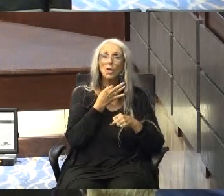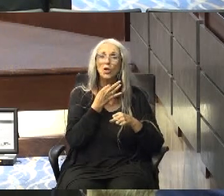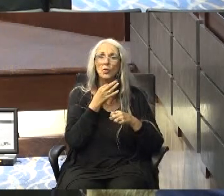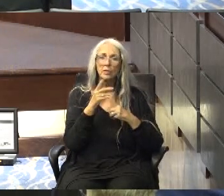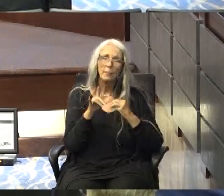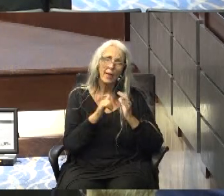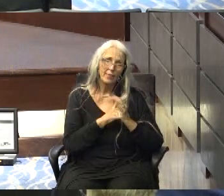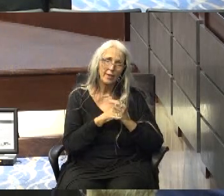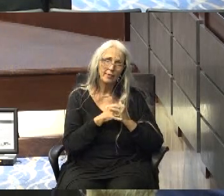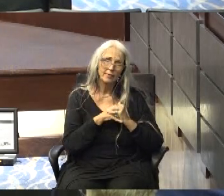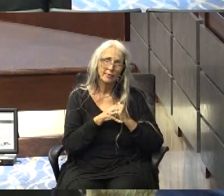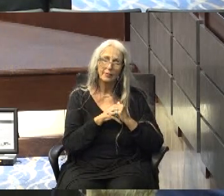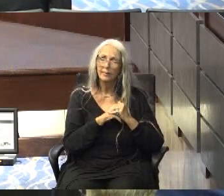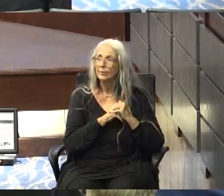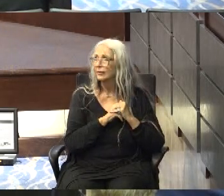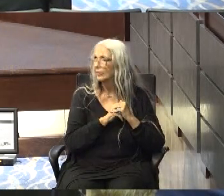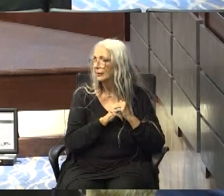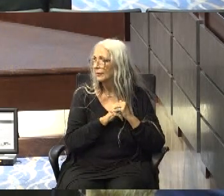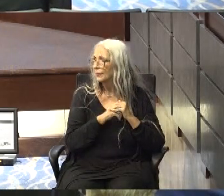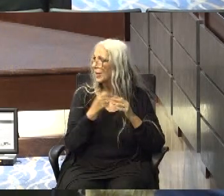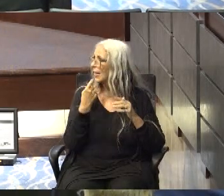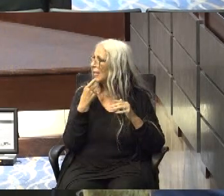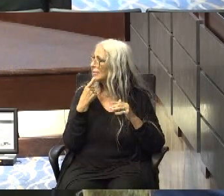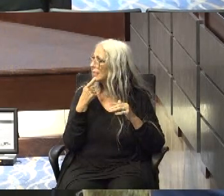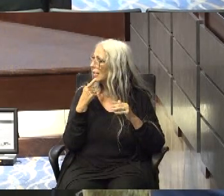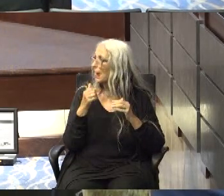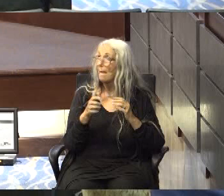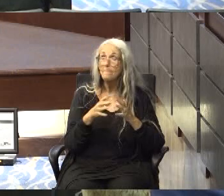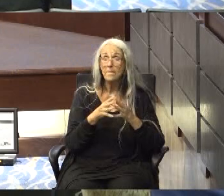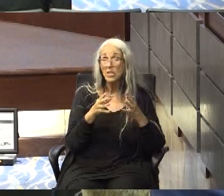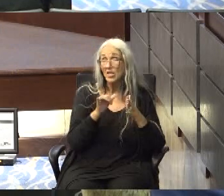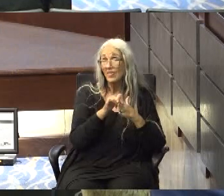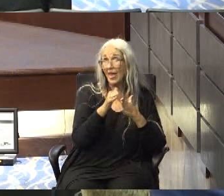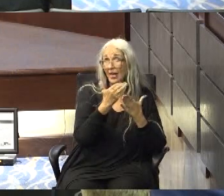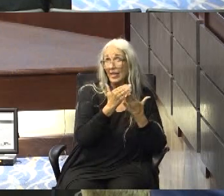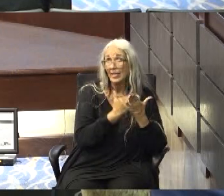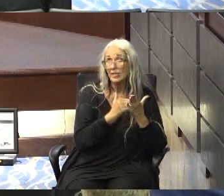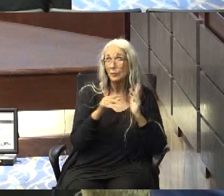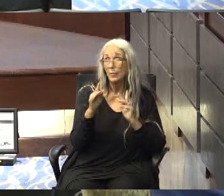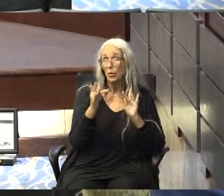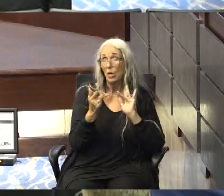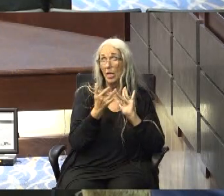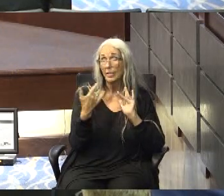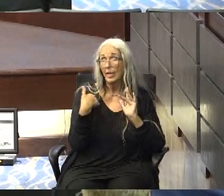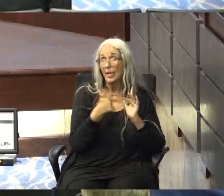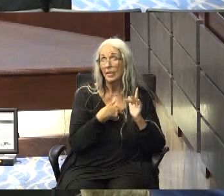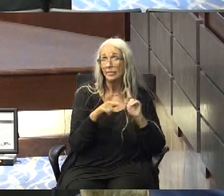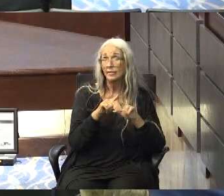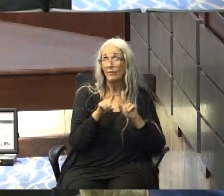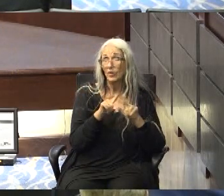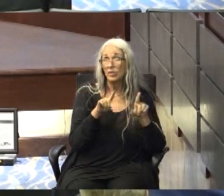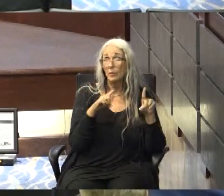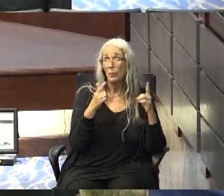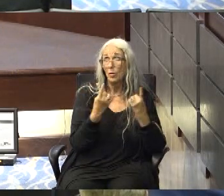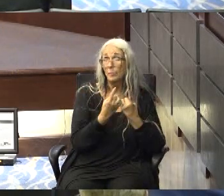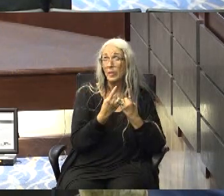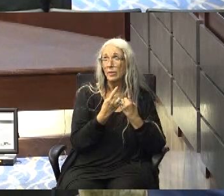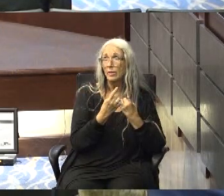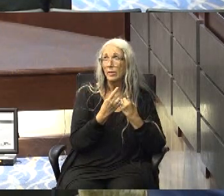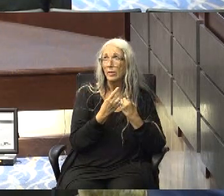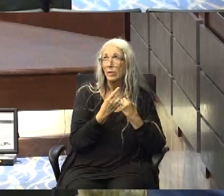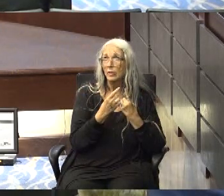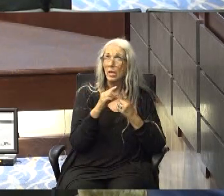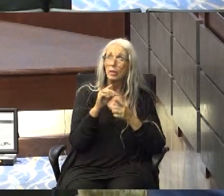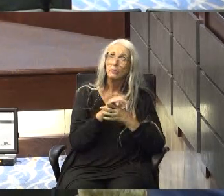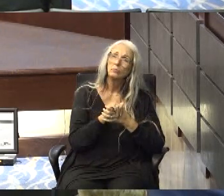that. I would say that much of that list are folks that have reached out to us in the various departments, and so that bubble,